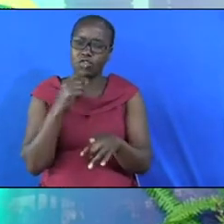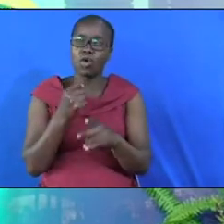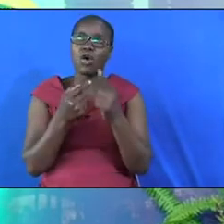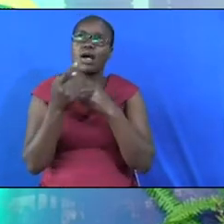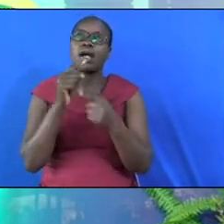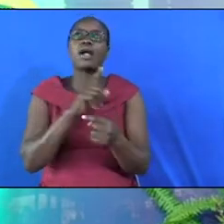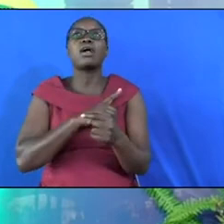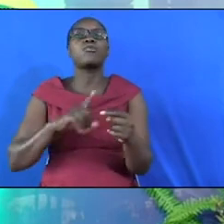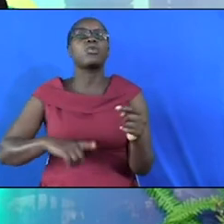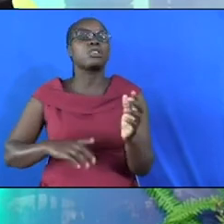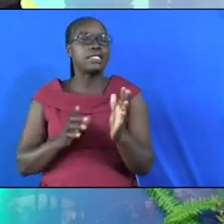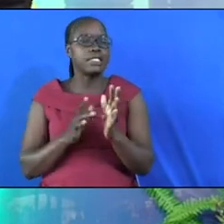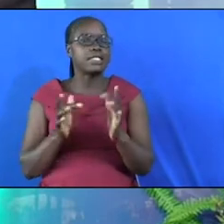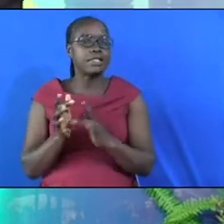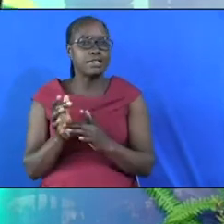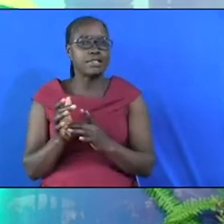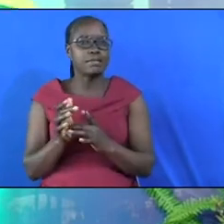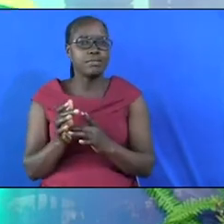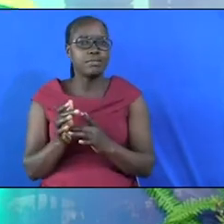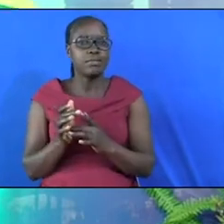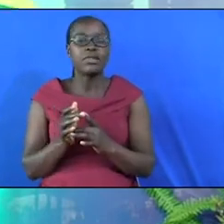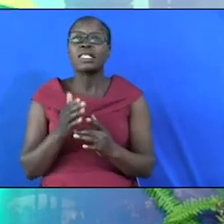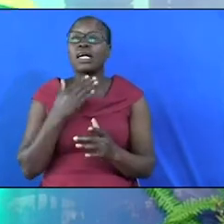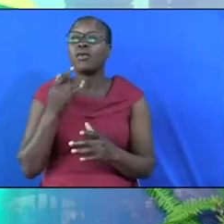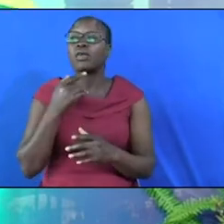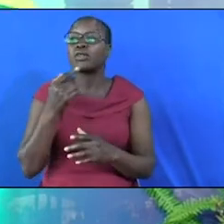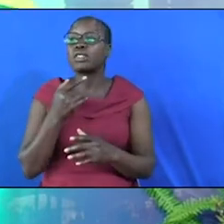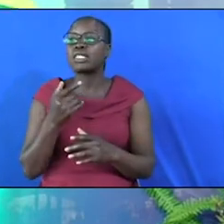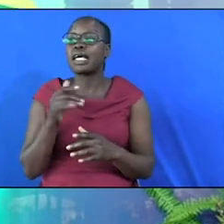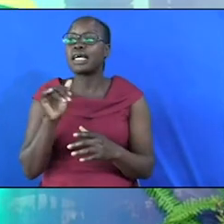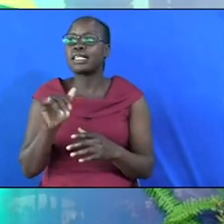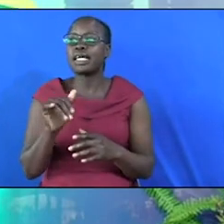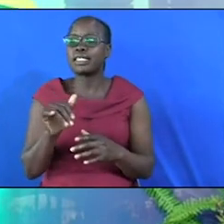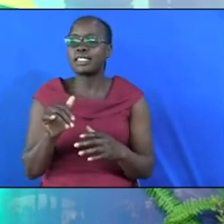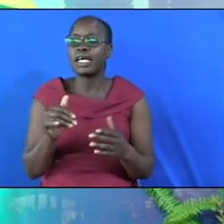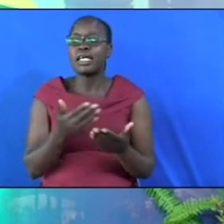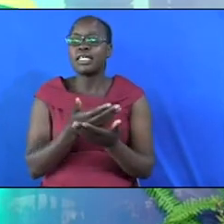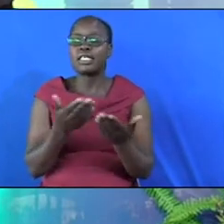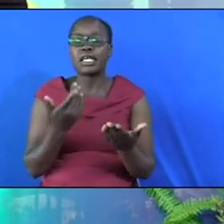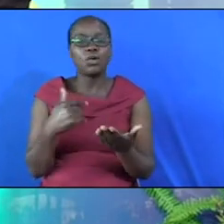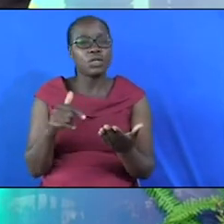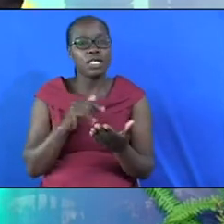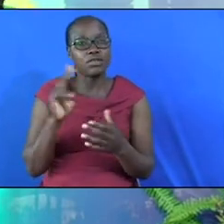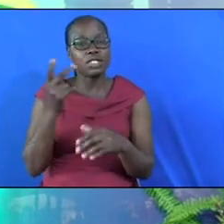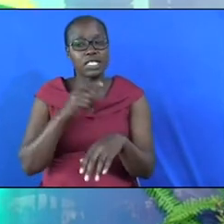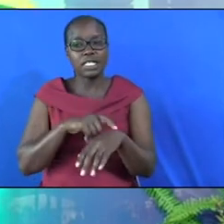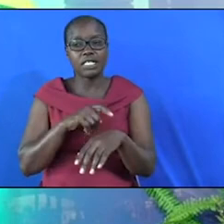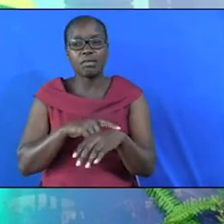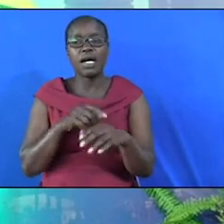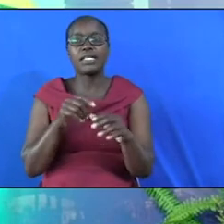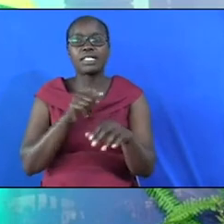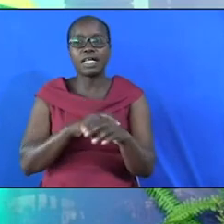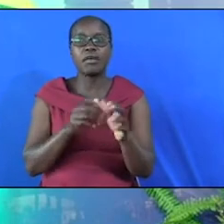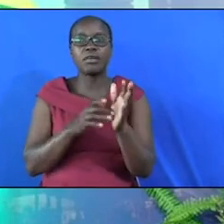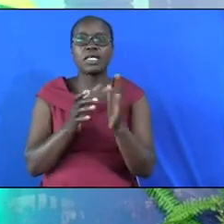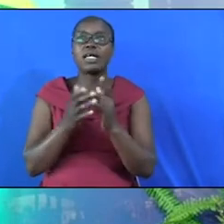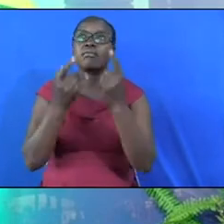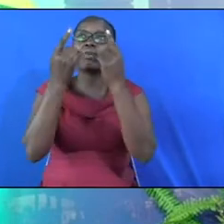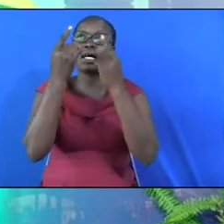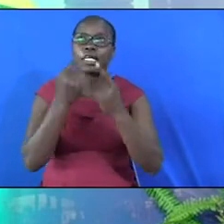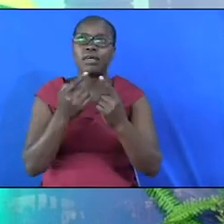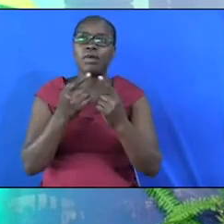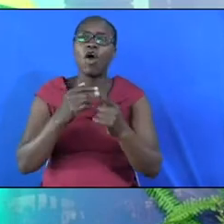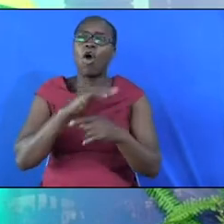come, Lord Jesus. I want to say that Christ will come for the second time. And when he cometh, the Bible says